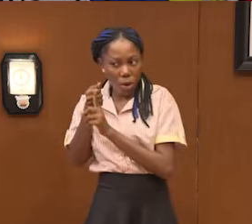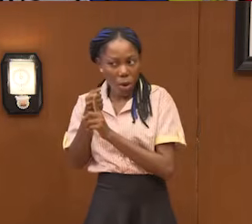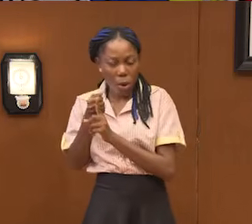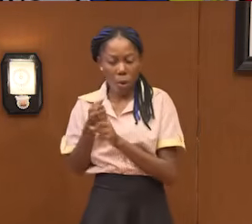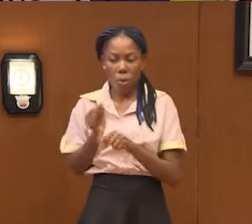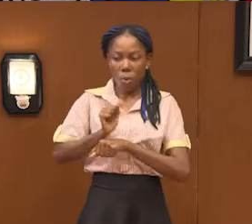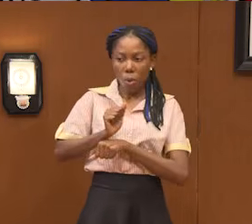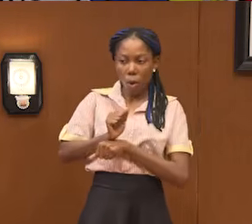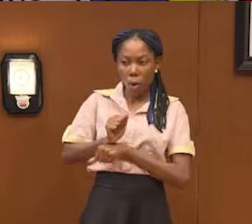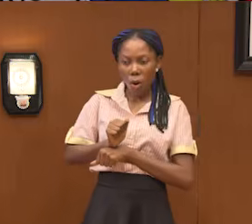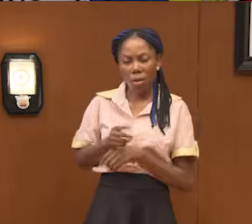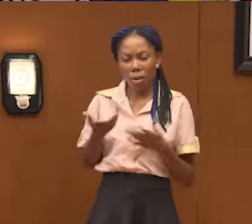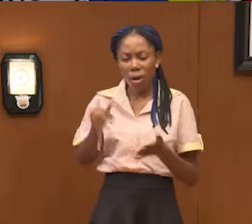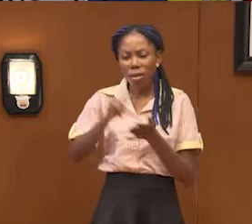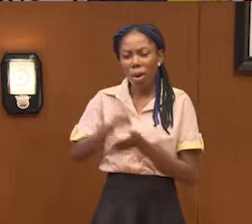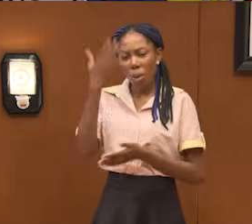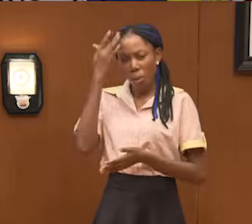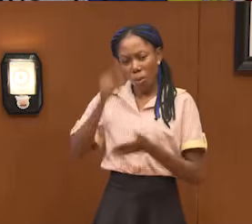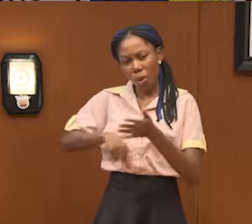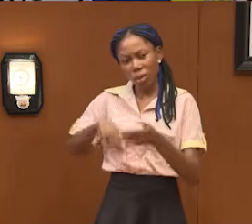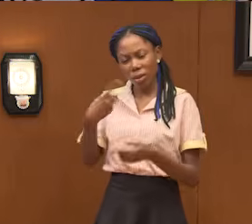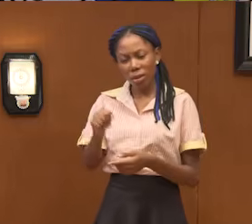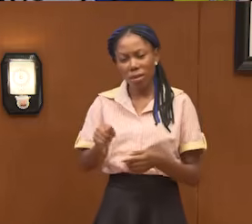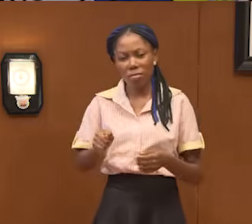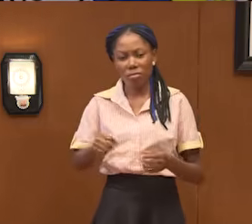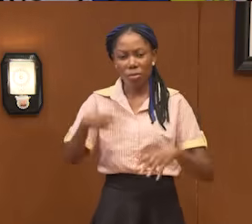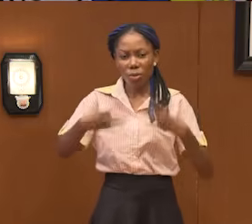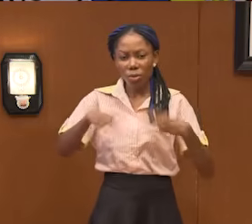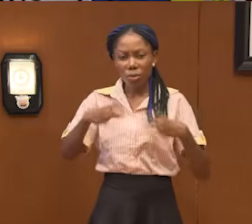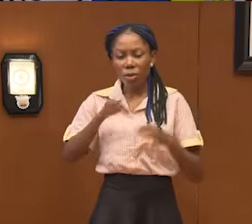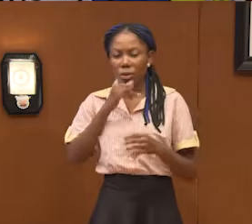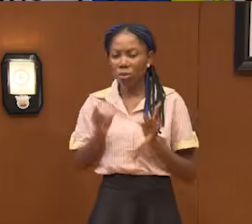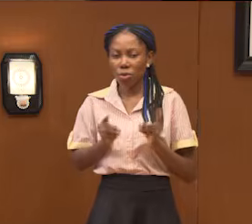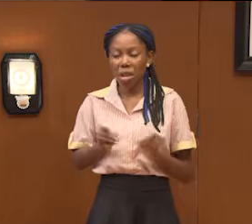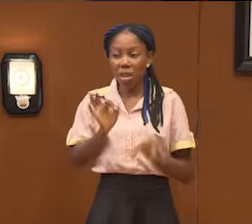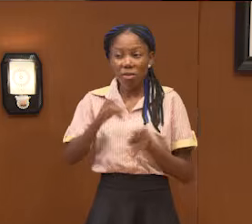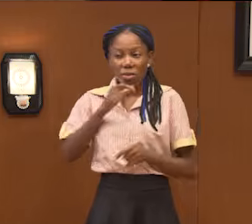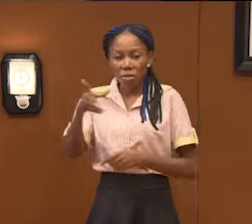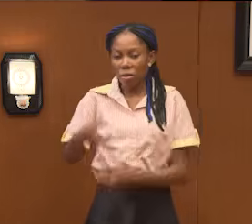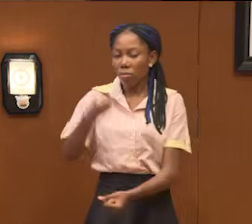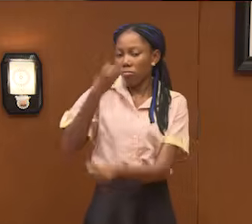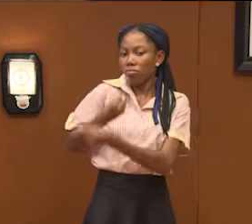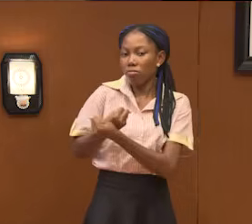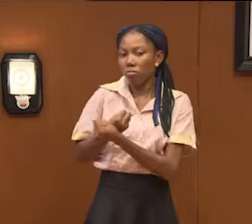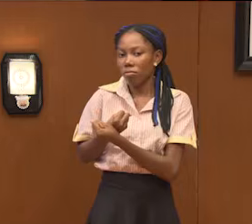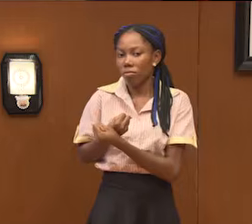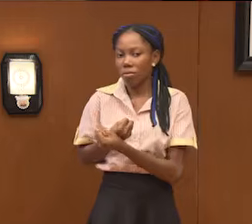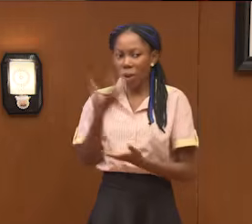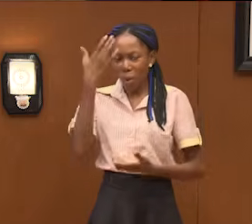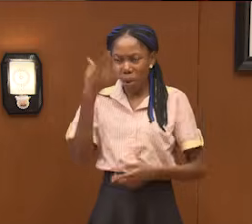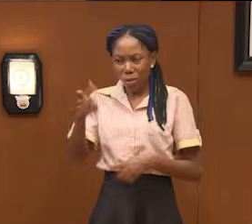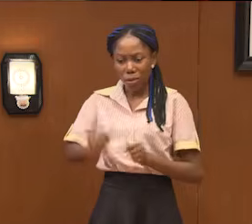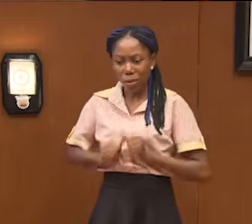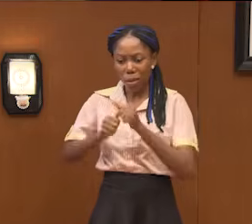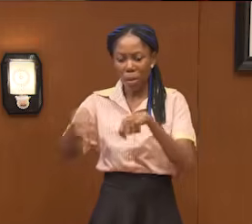to save you. That's what the court is trying to do. You end up in trouble. You just find yourself in jail. Do you understand? You keep on